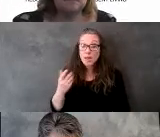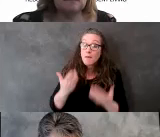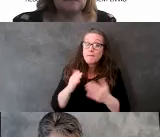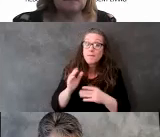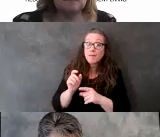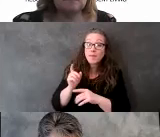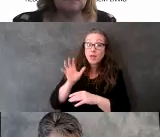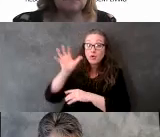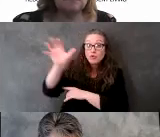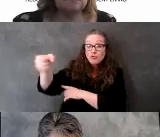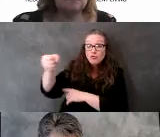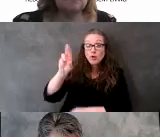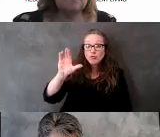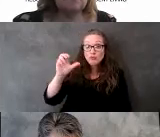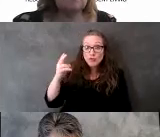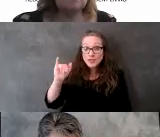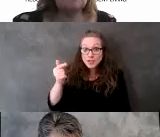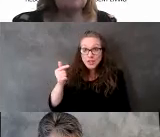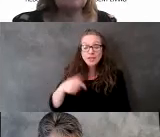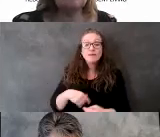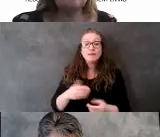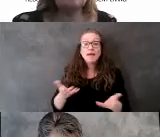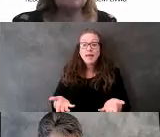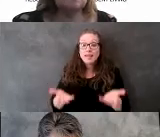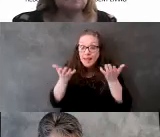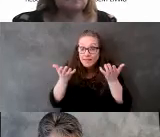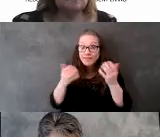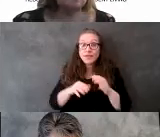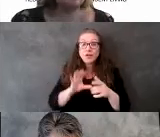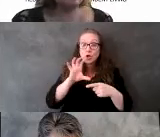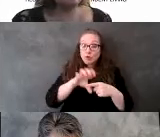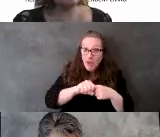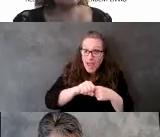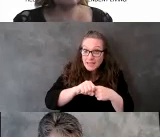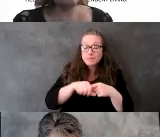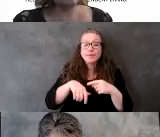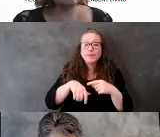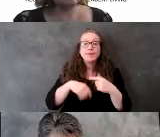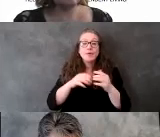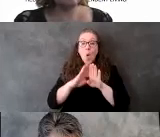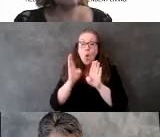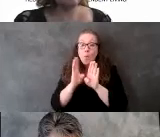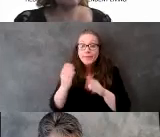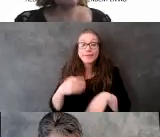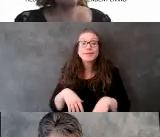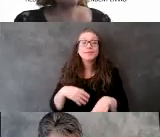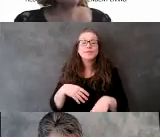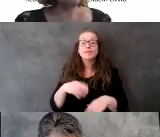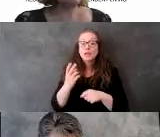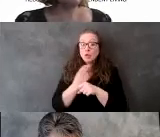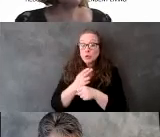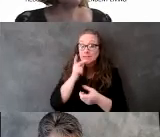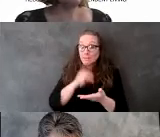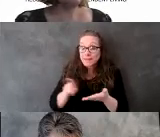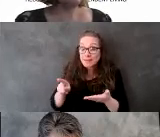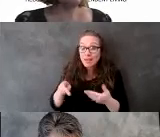lifting, grasping, opening doors, writing, manipulating a pencil, fine manipulation,